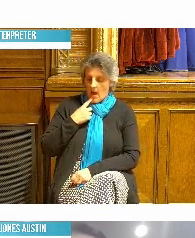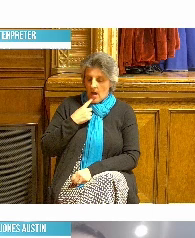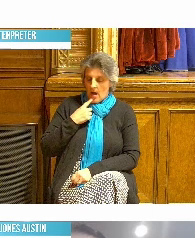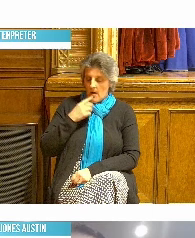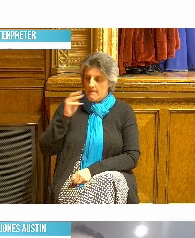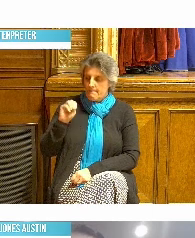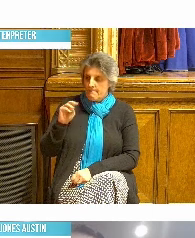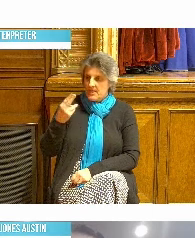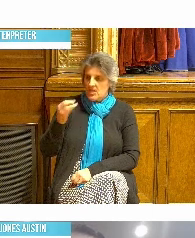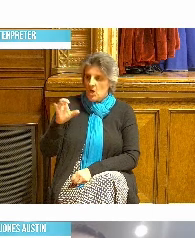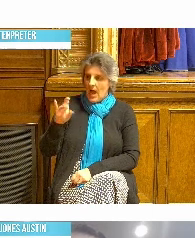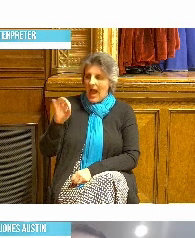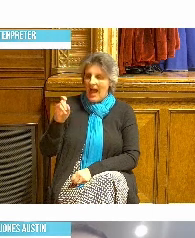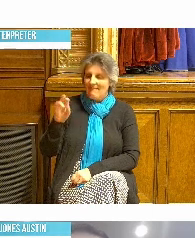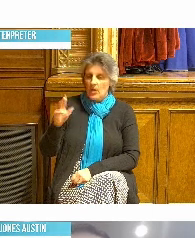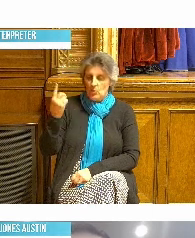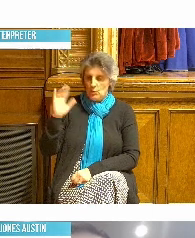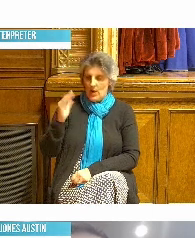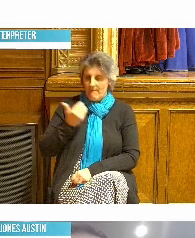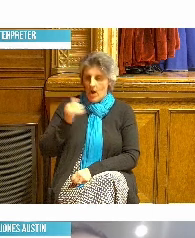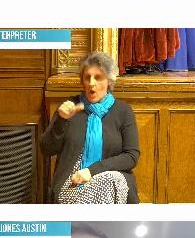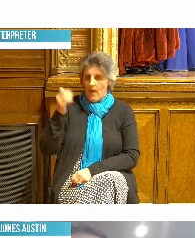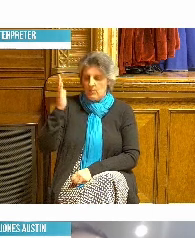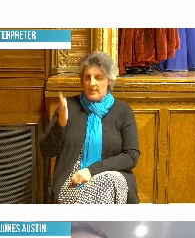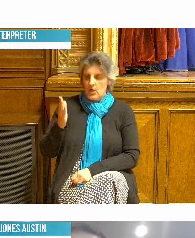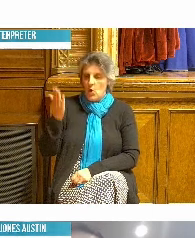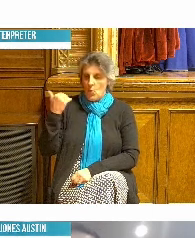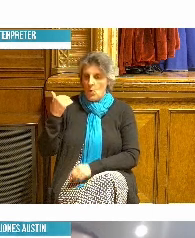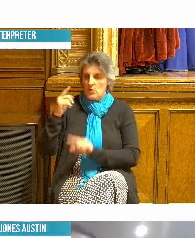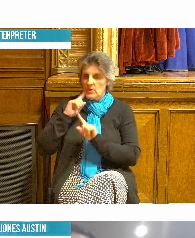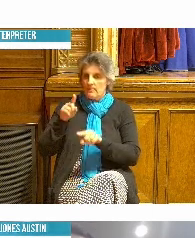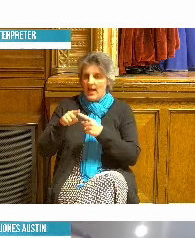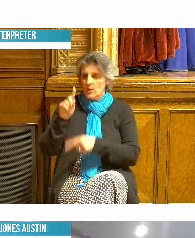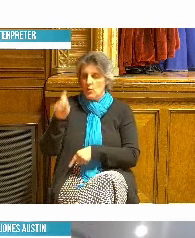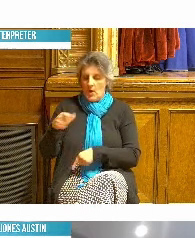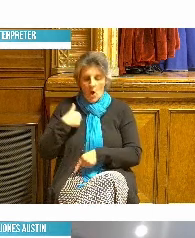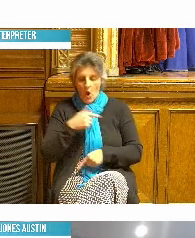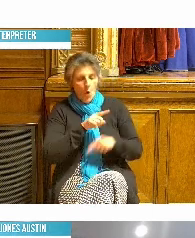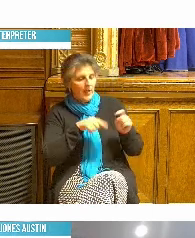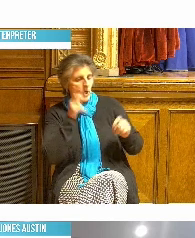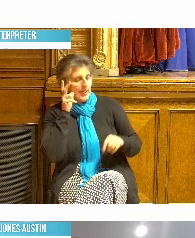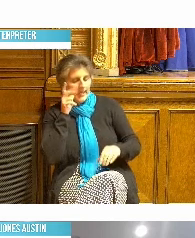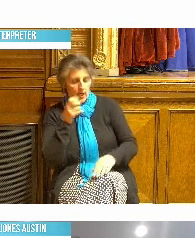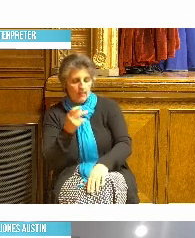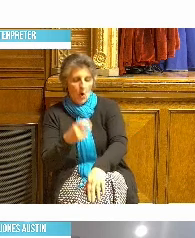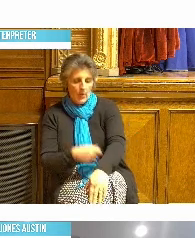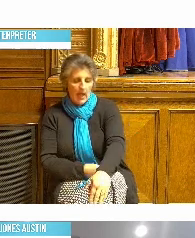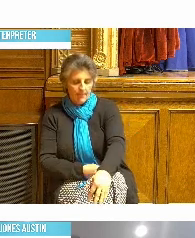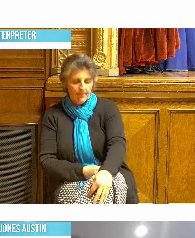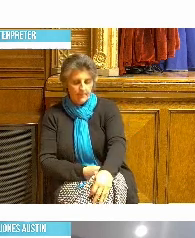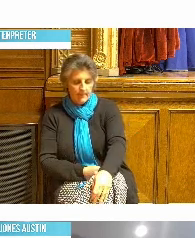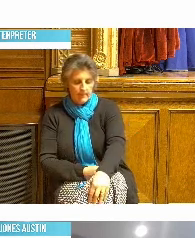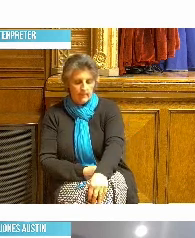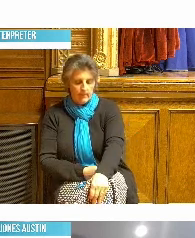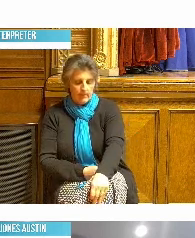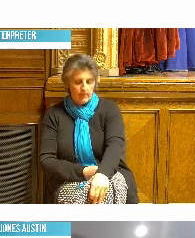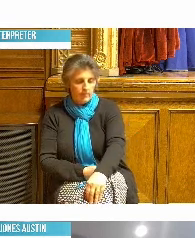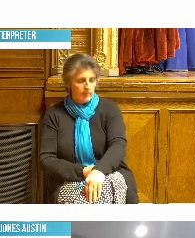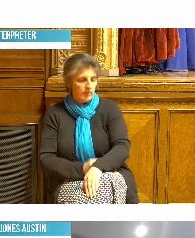Mr. Hopfelder was, one of our other presenter was responding to the question. Oh, we couldn't hear him. Okay.